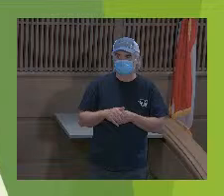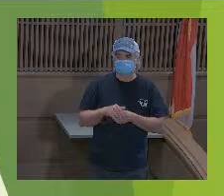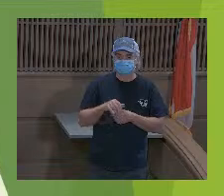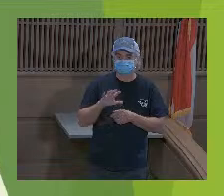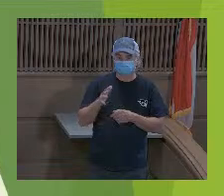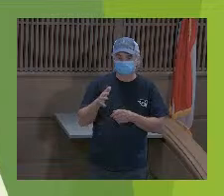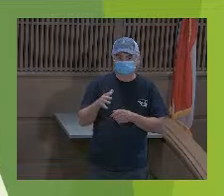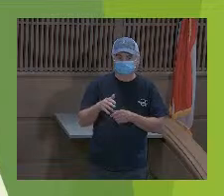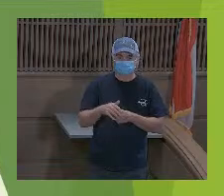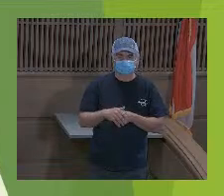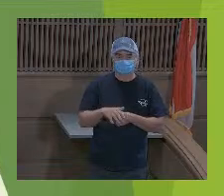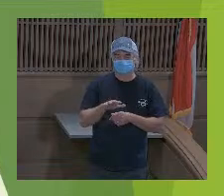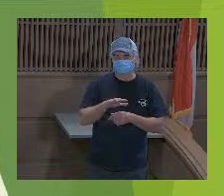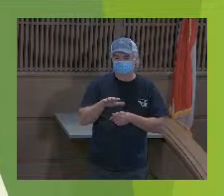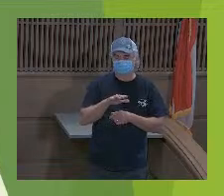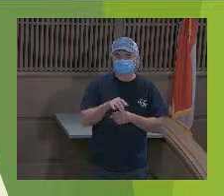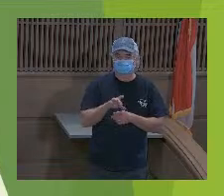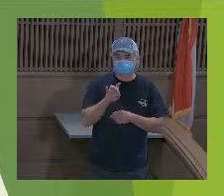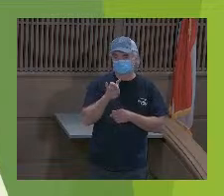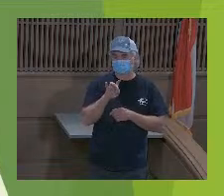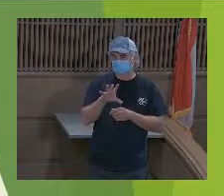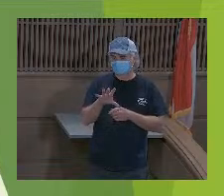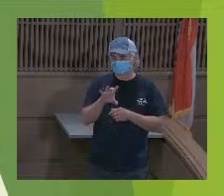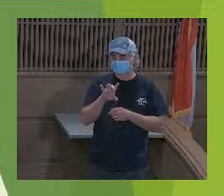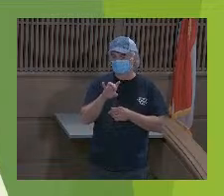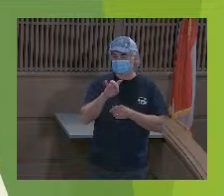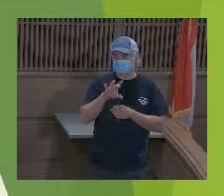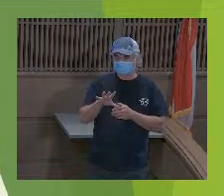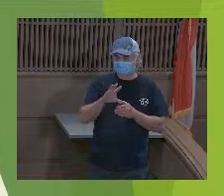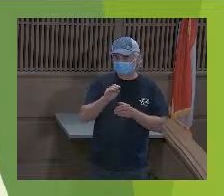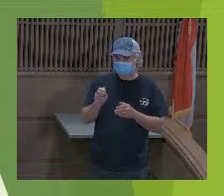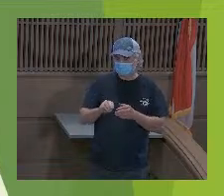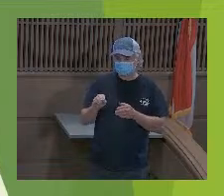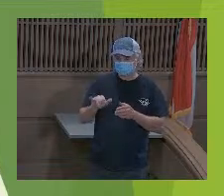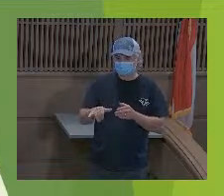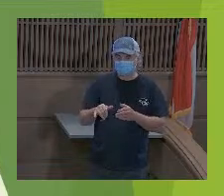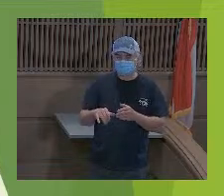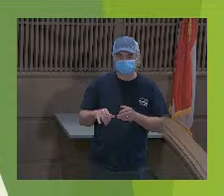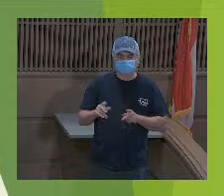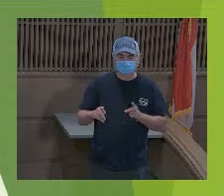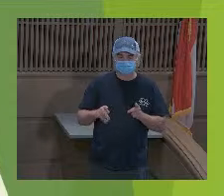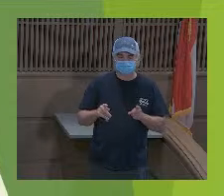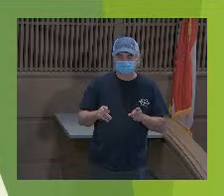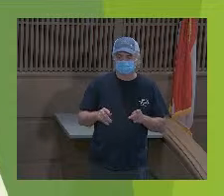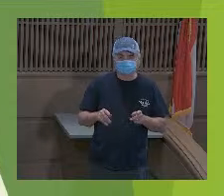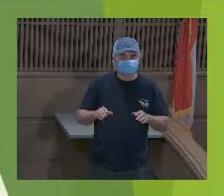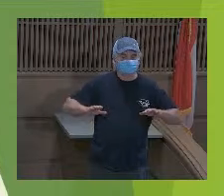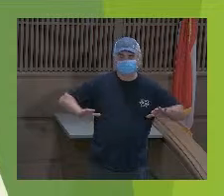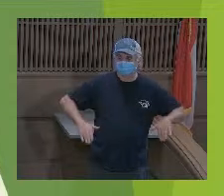85% of the patients who have been admitted to the hospital were unvaccinated.